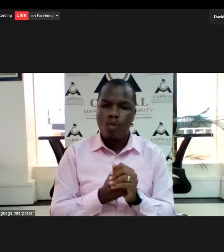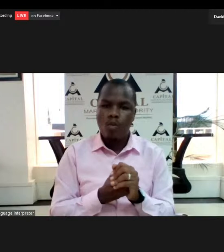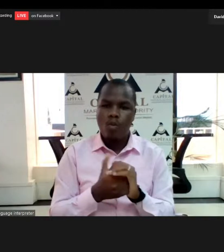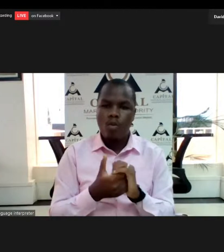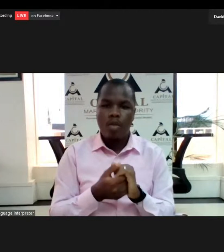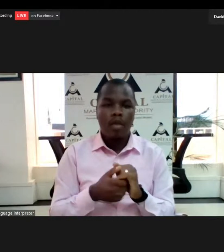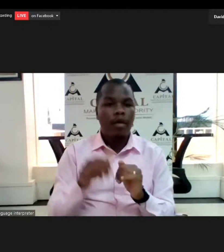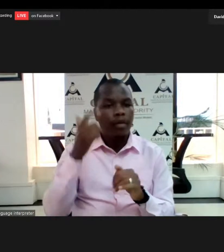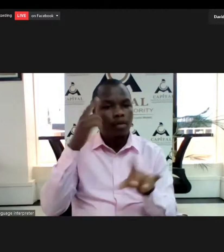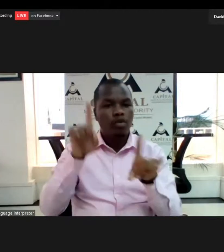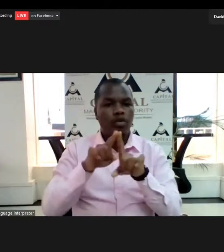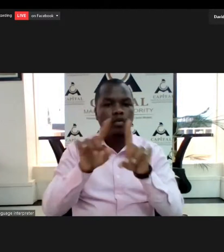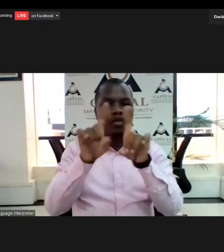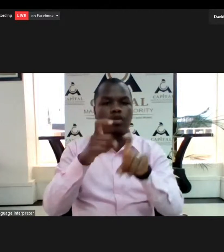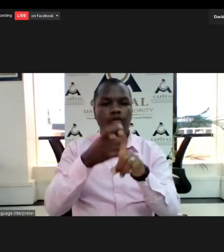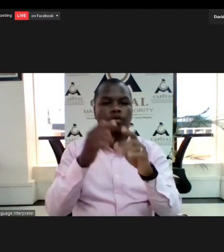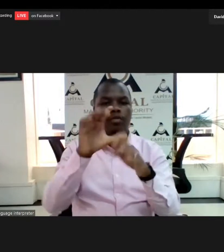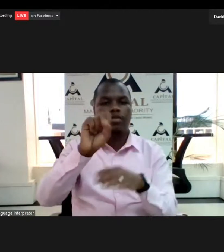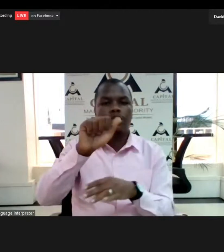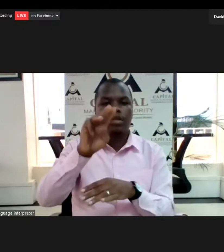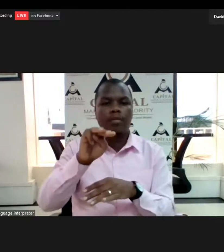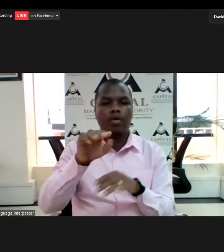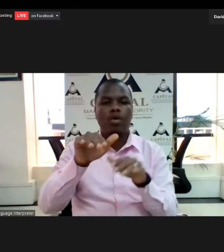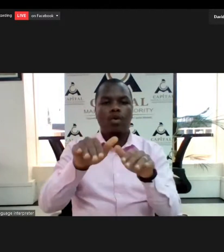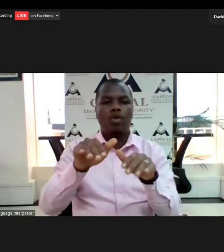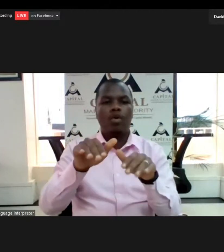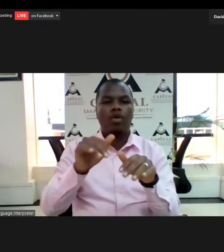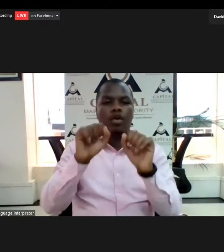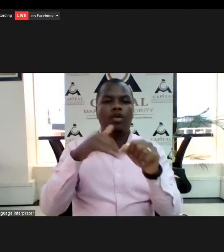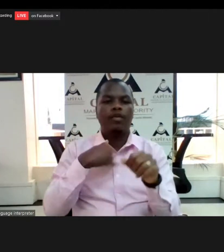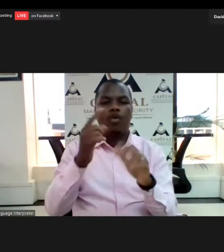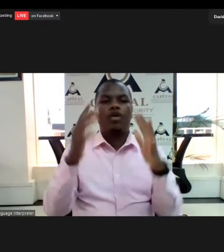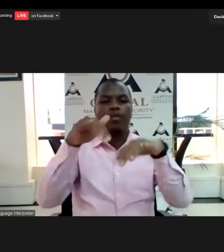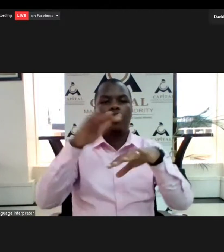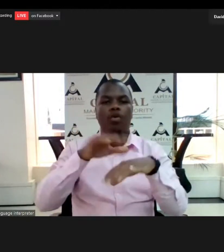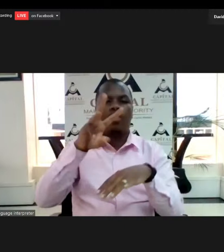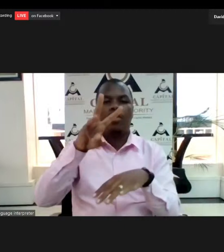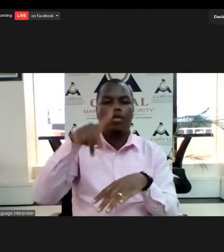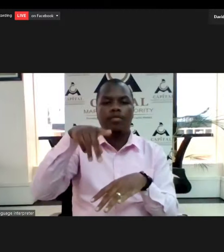I think there's also a question from Sam Kigumo. Can you hold one webinar on PE funds?